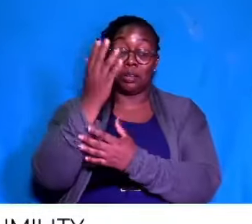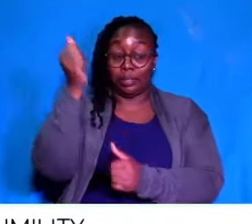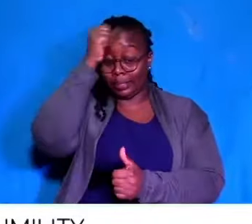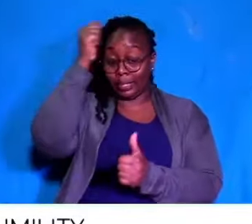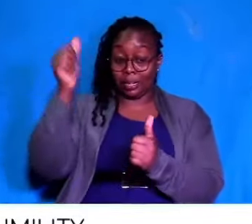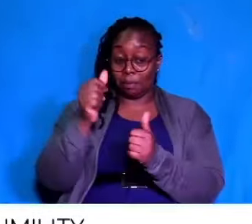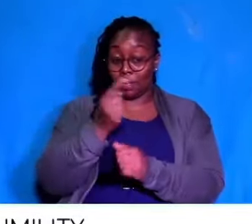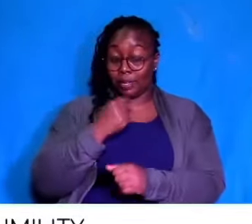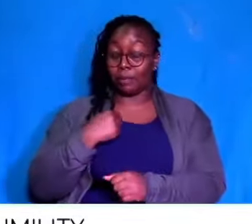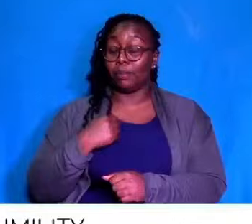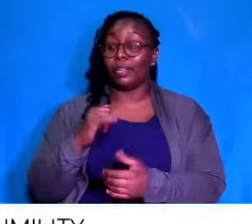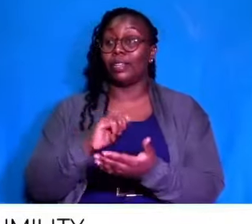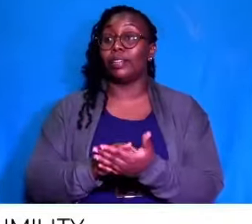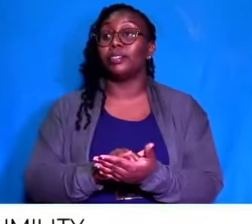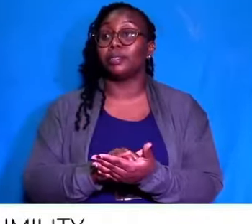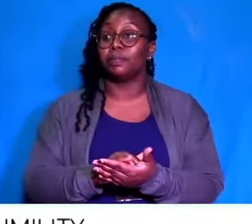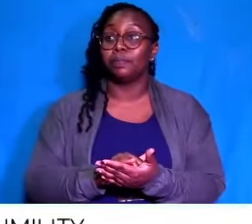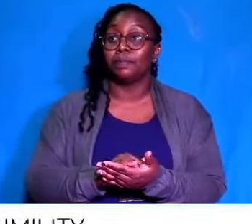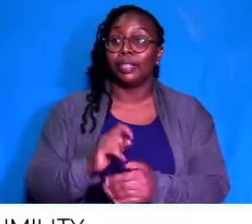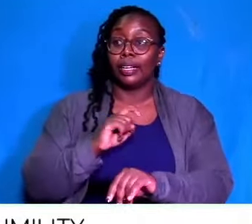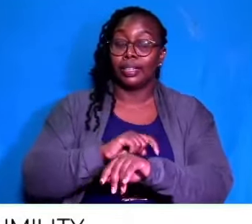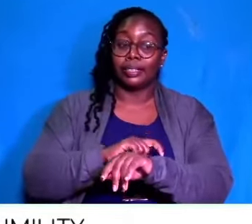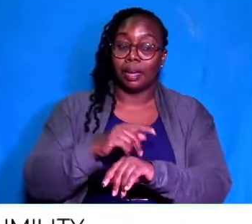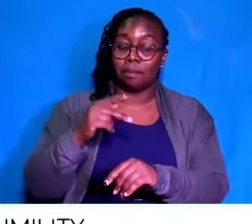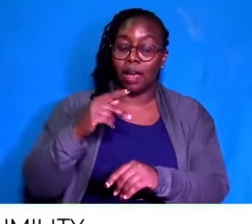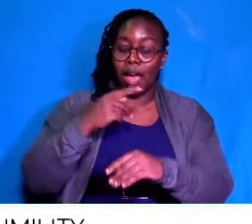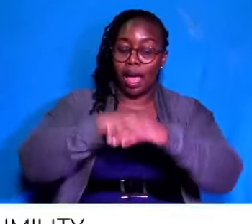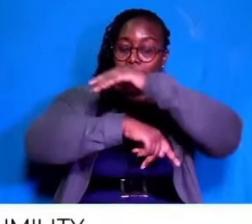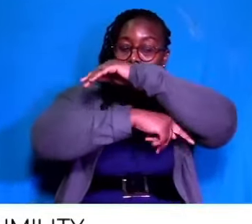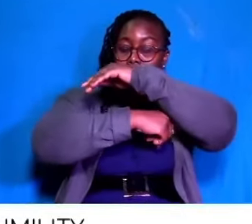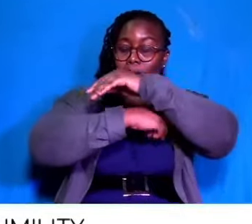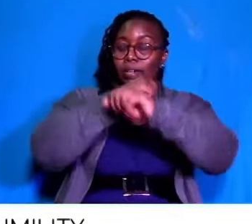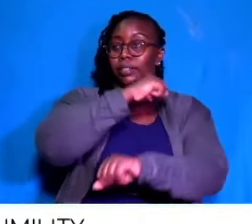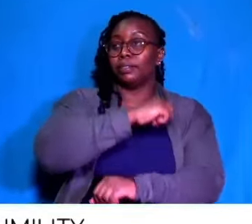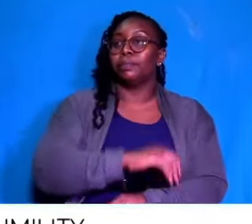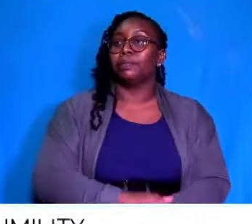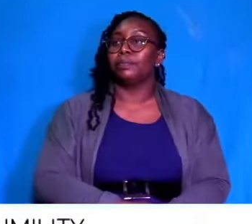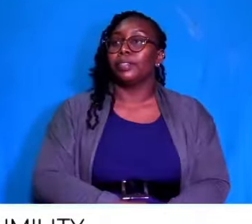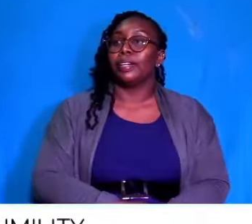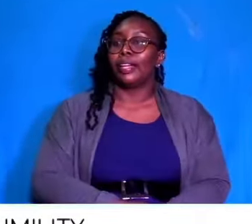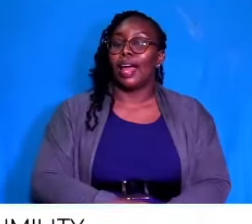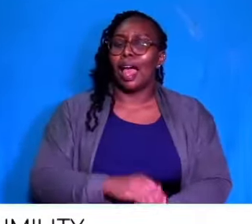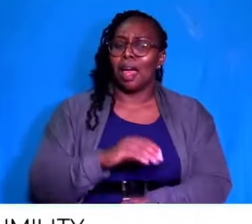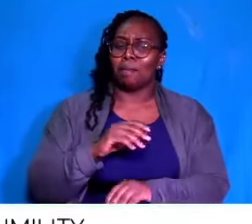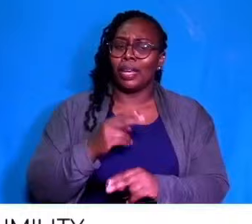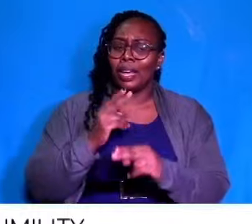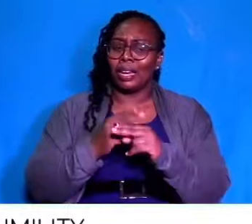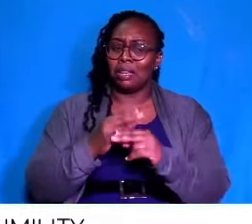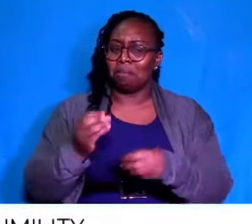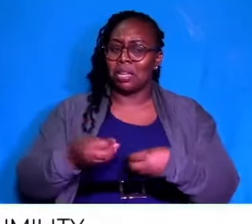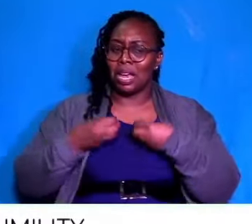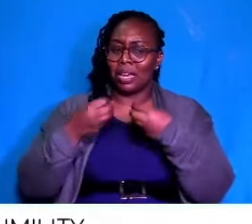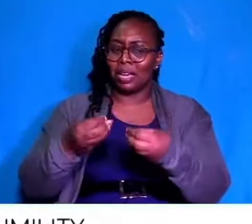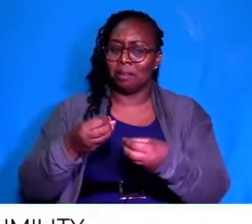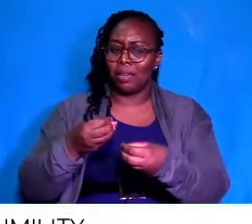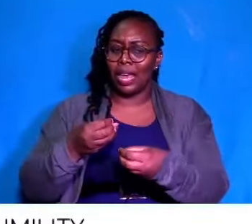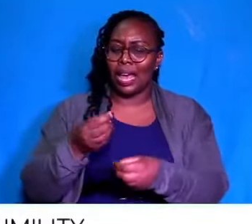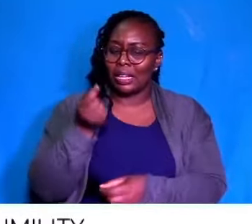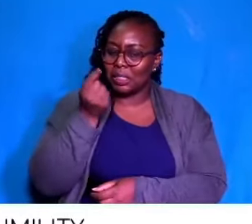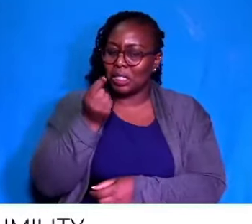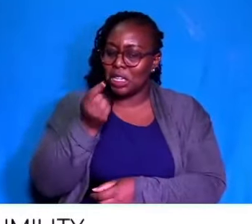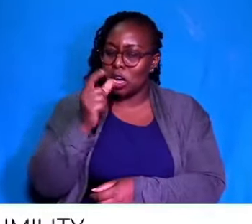that when I was in primary school, they used to call me Little Lucy because